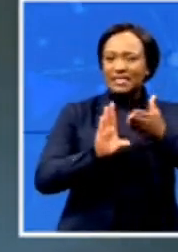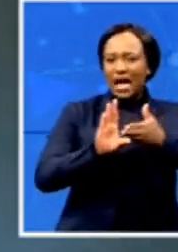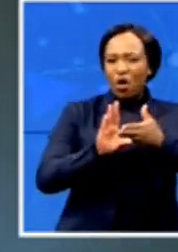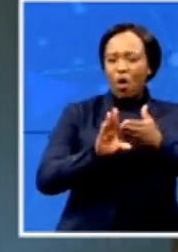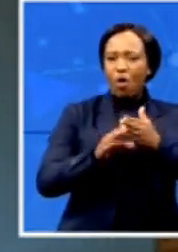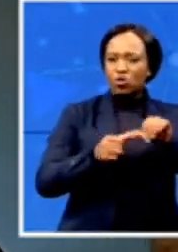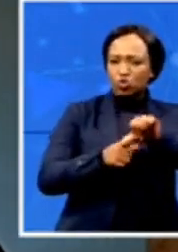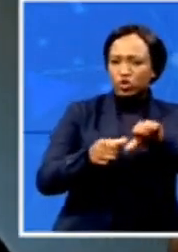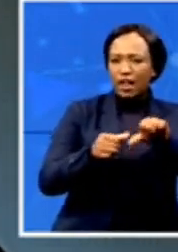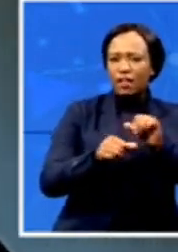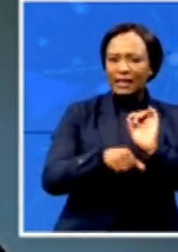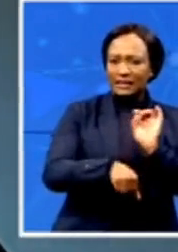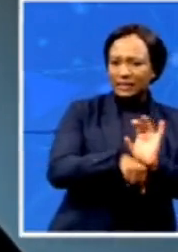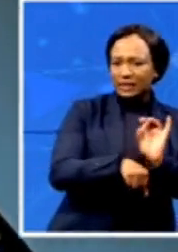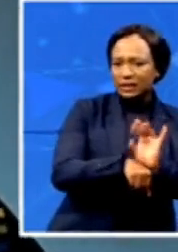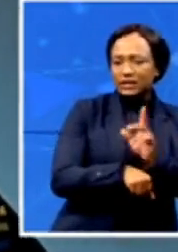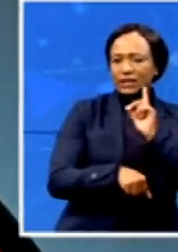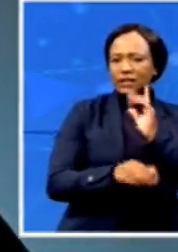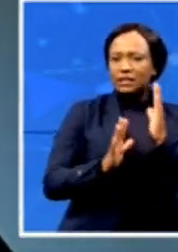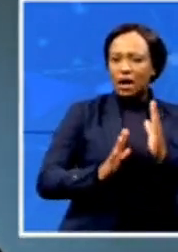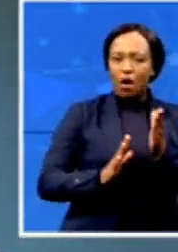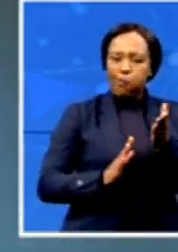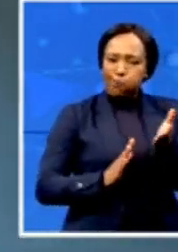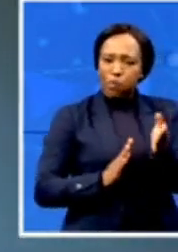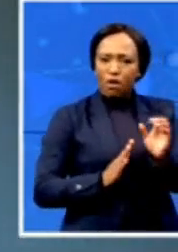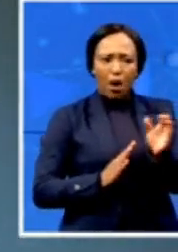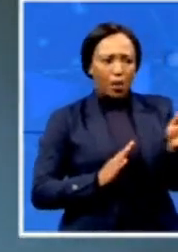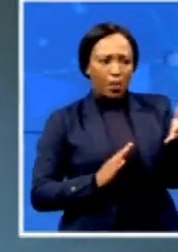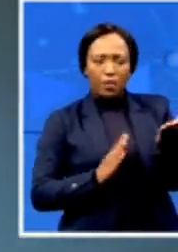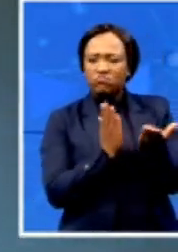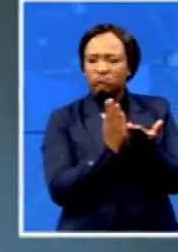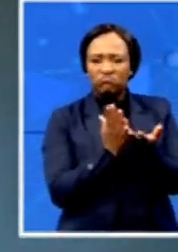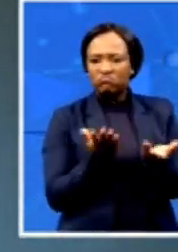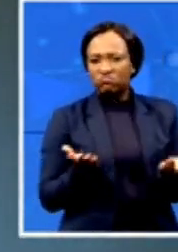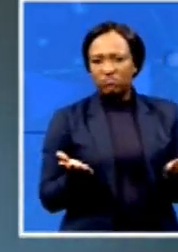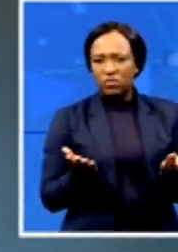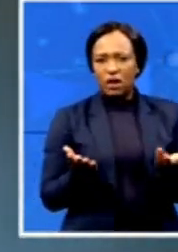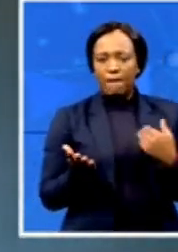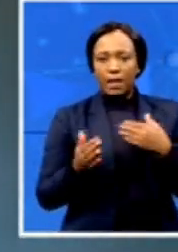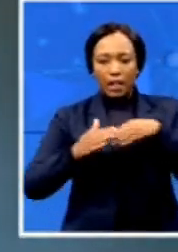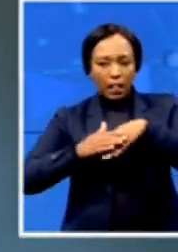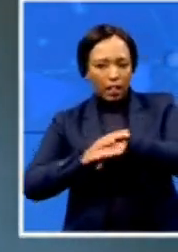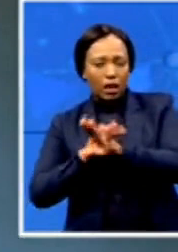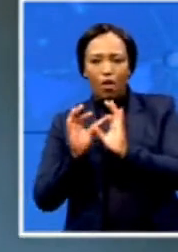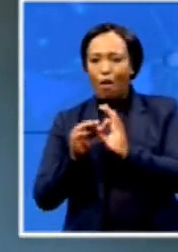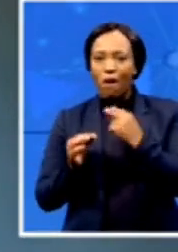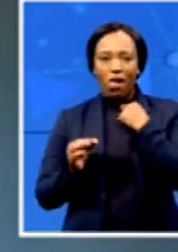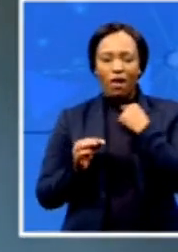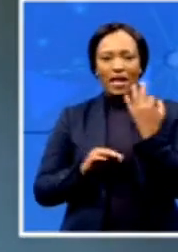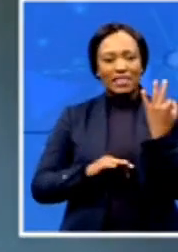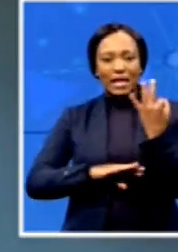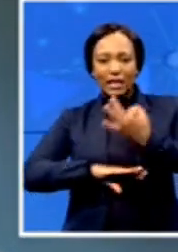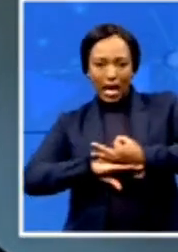educators that were locked in school. They could not actually get in their homes, I say 3 days before